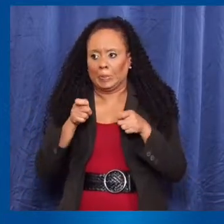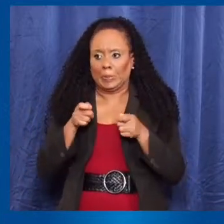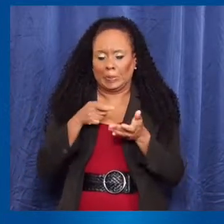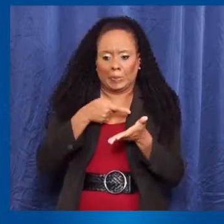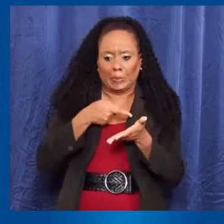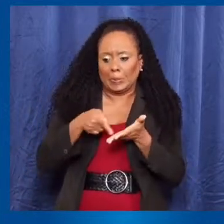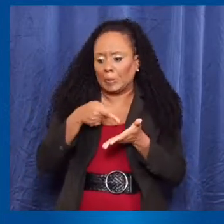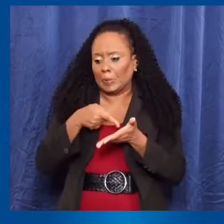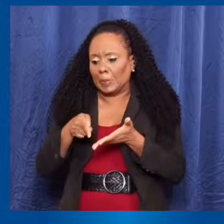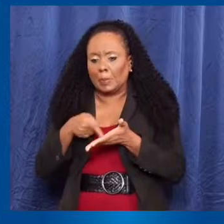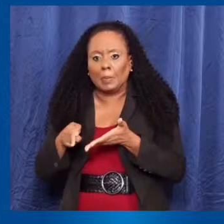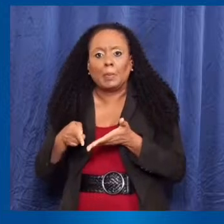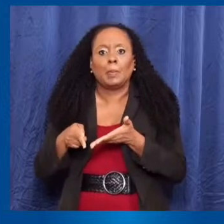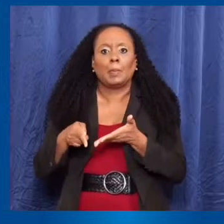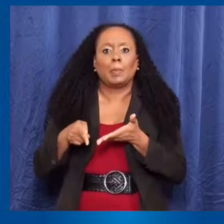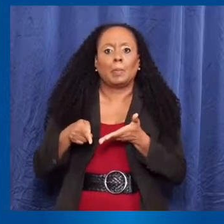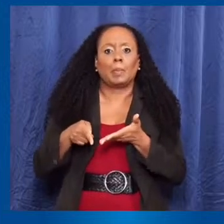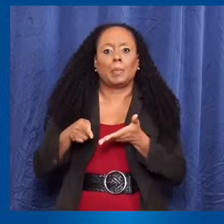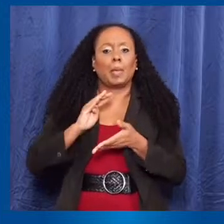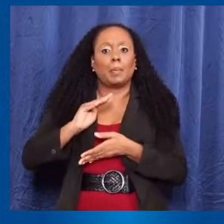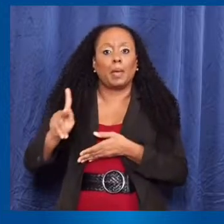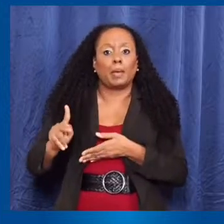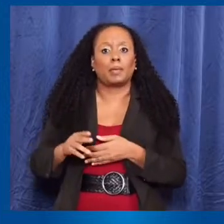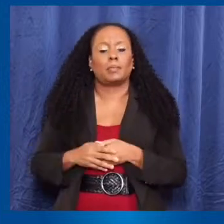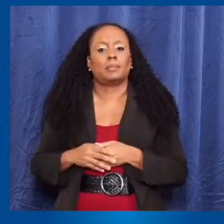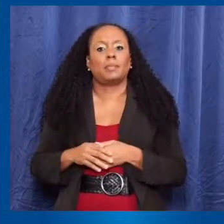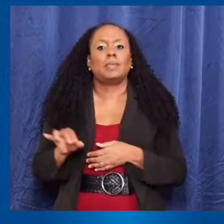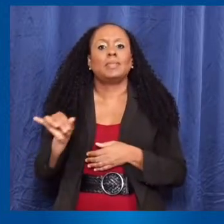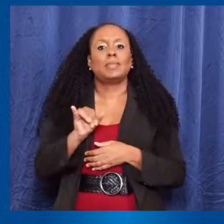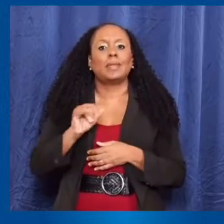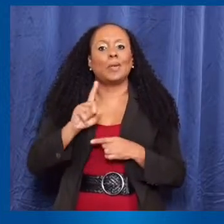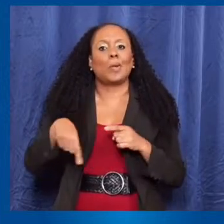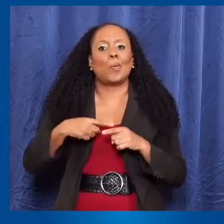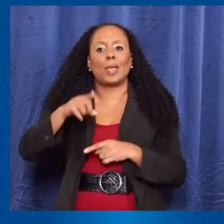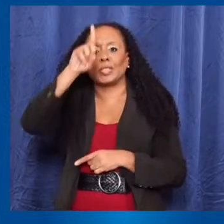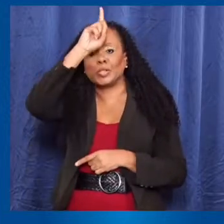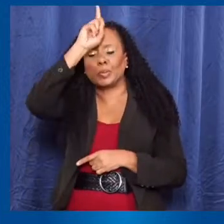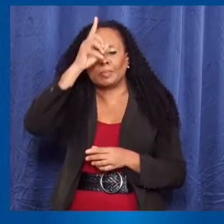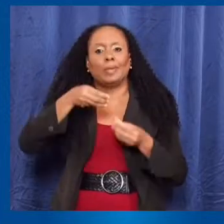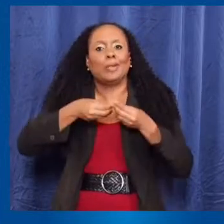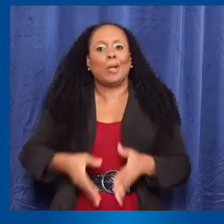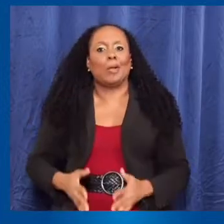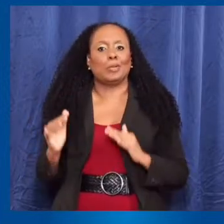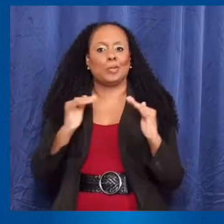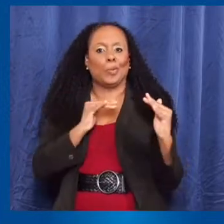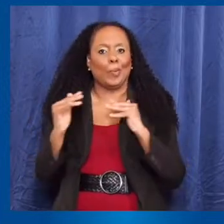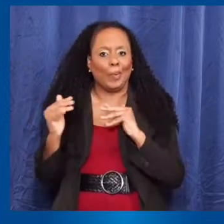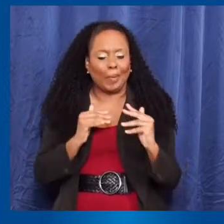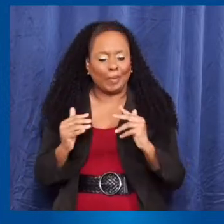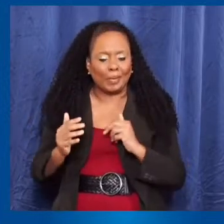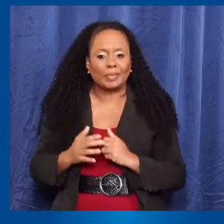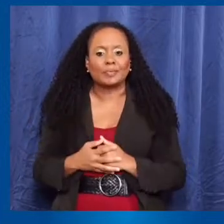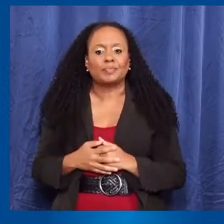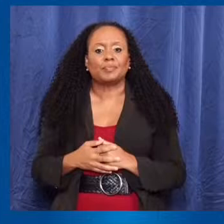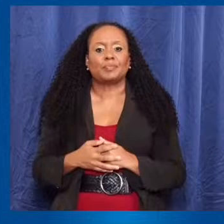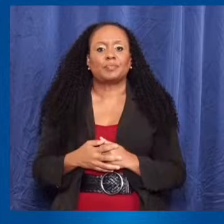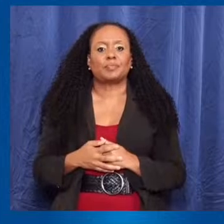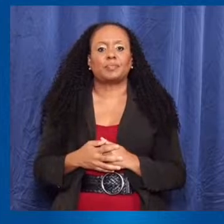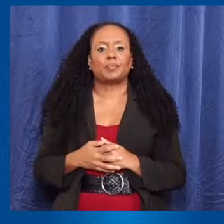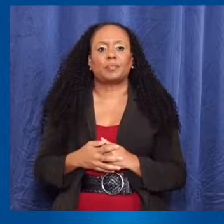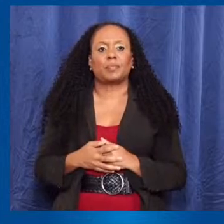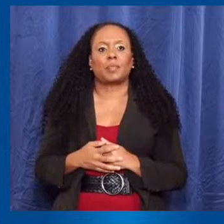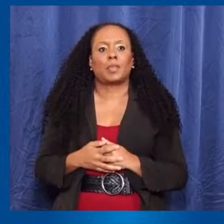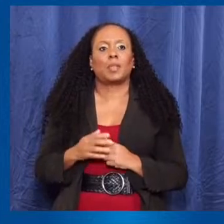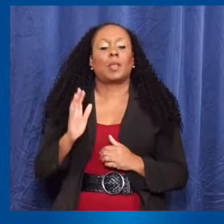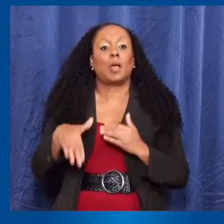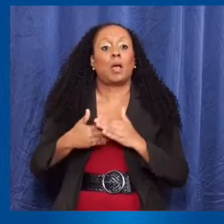sought to fight the battles. Similarly, when Germany lost the war, the countries, the G7, equivalent of the G7 countries of the world, agreed